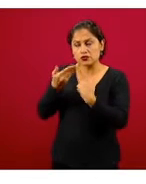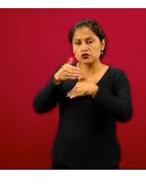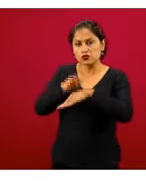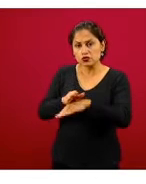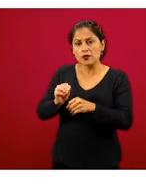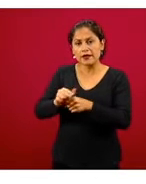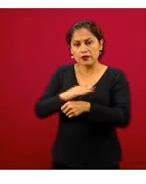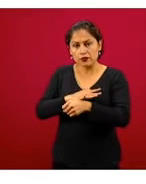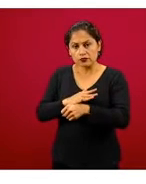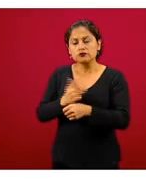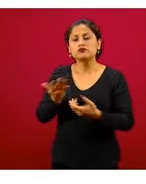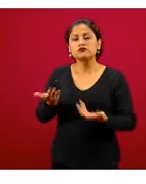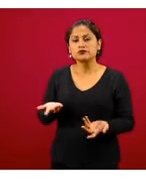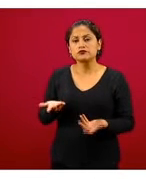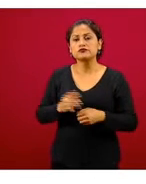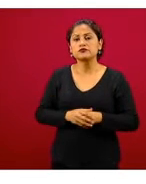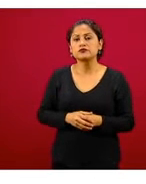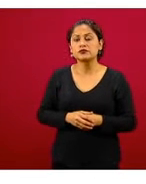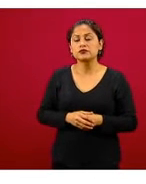best orientation and the best